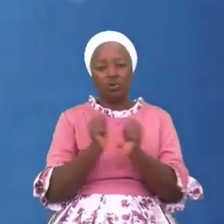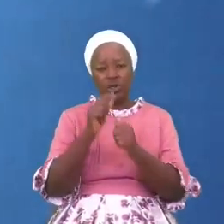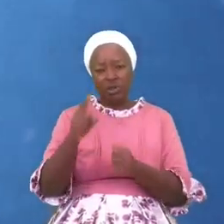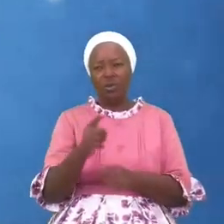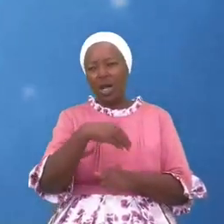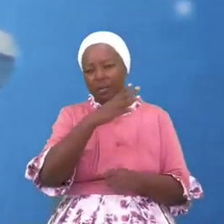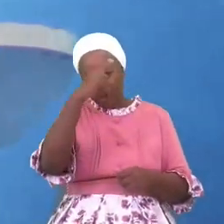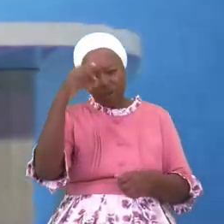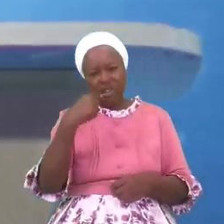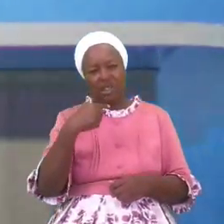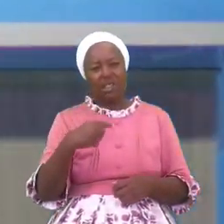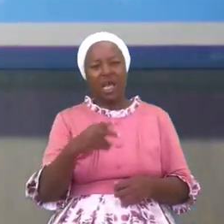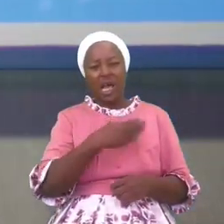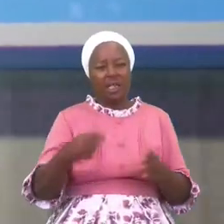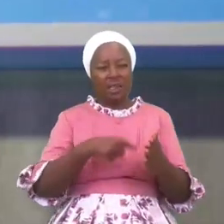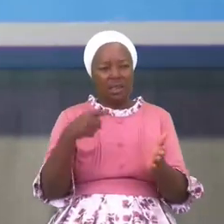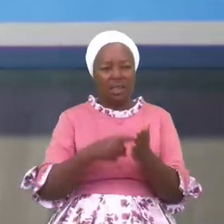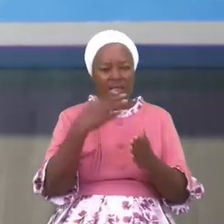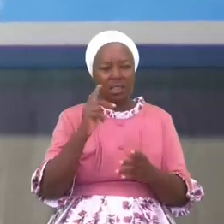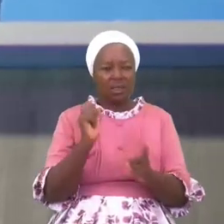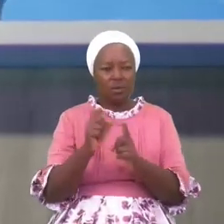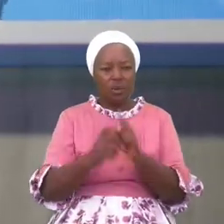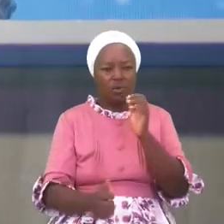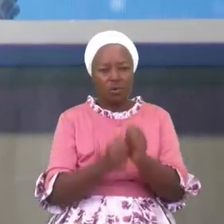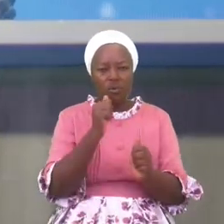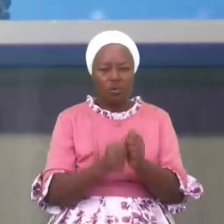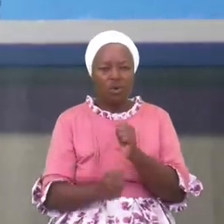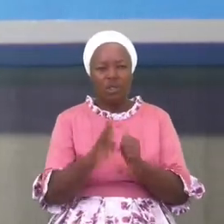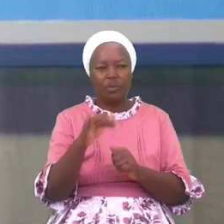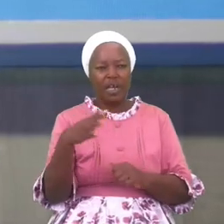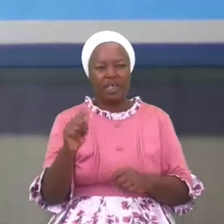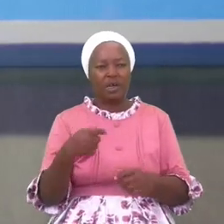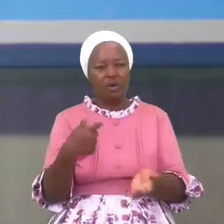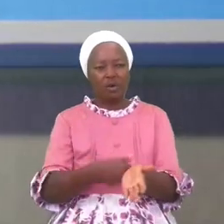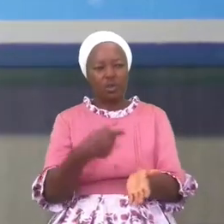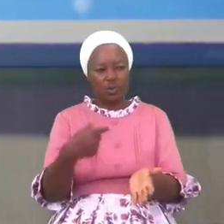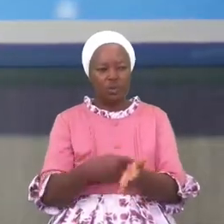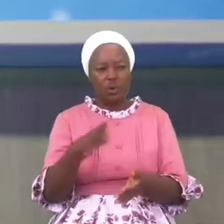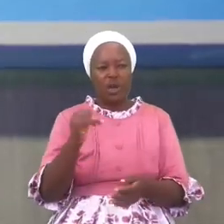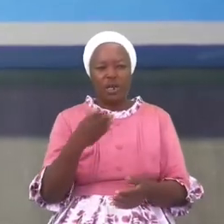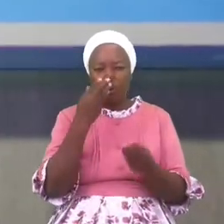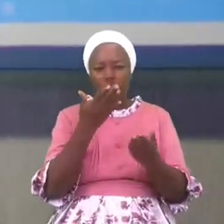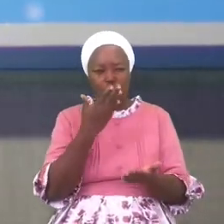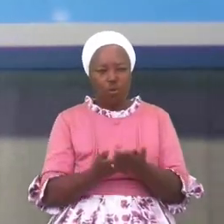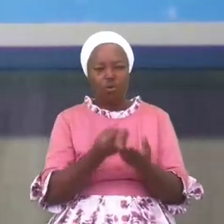which by the gospel, by the good news, is preached unto you. I'm